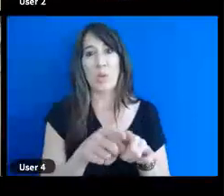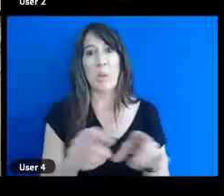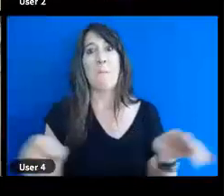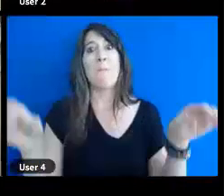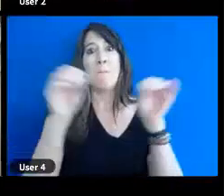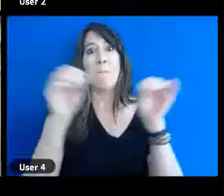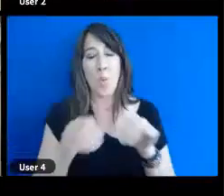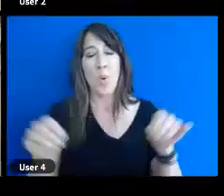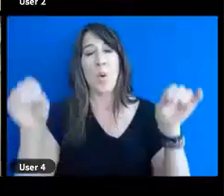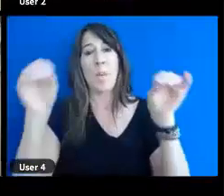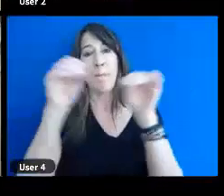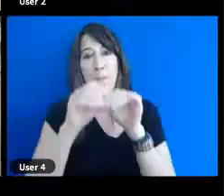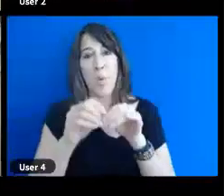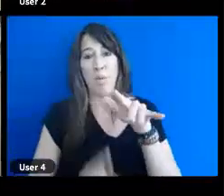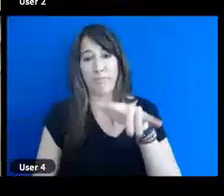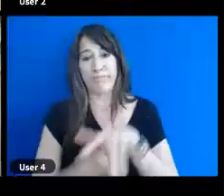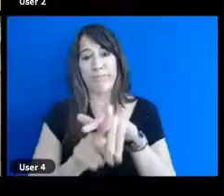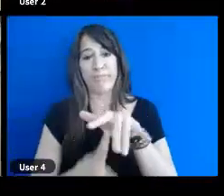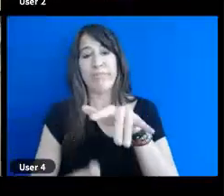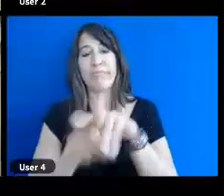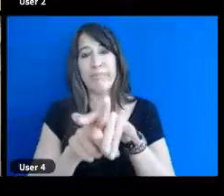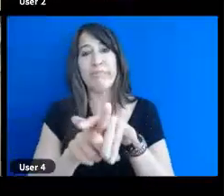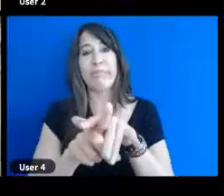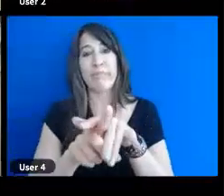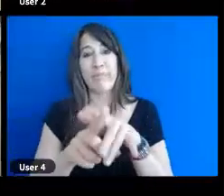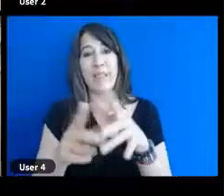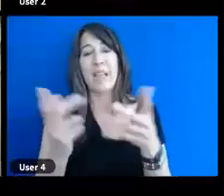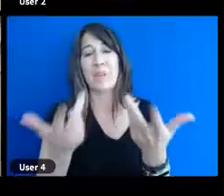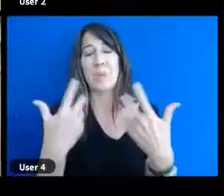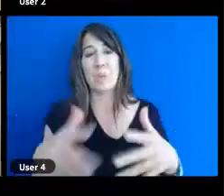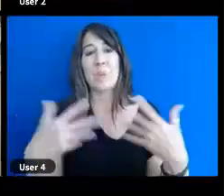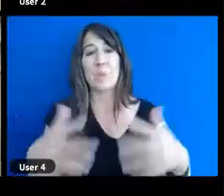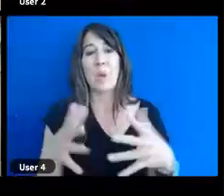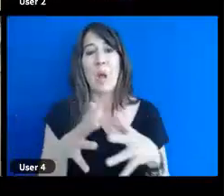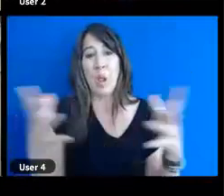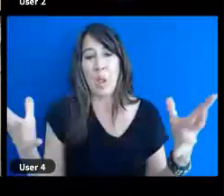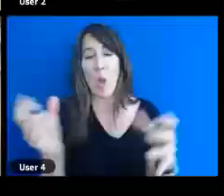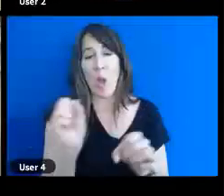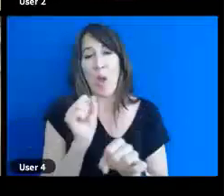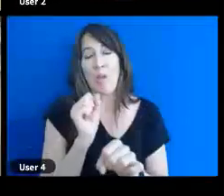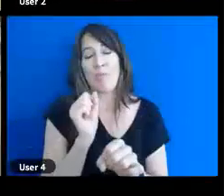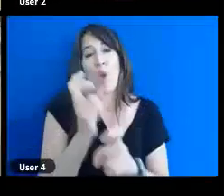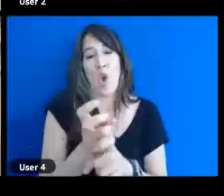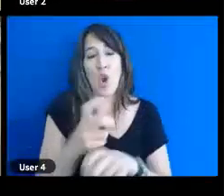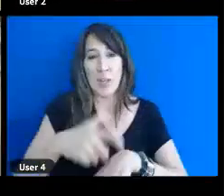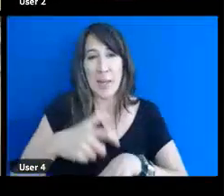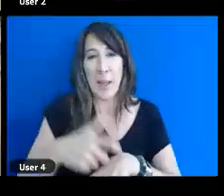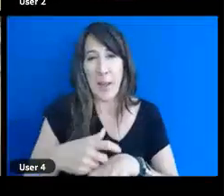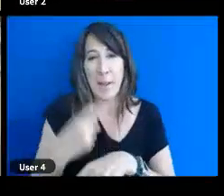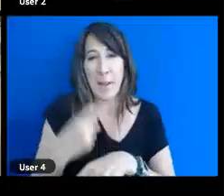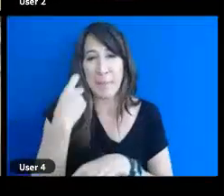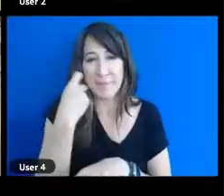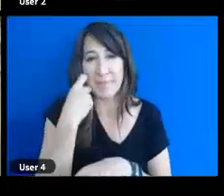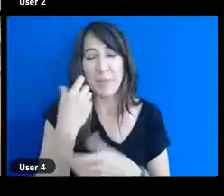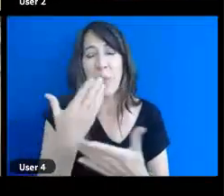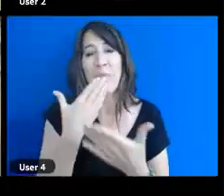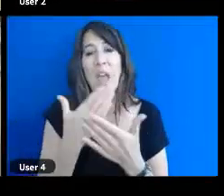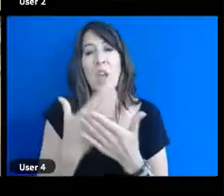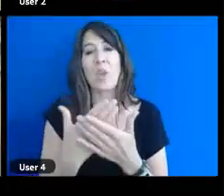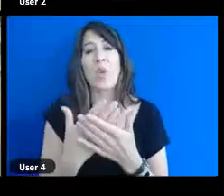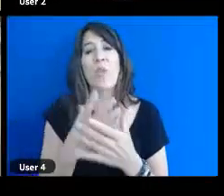been even more that has come up that is competing for your attention. And I really want to say thank you for